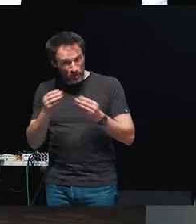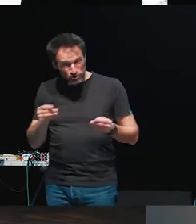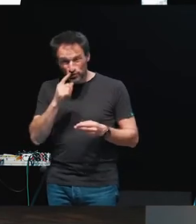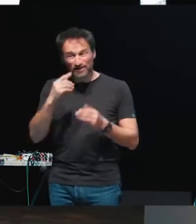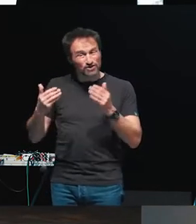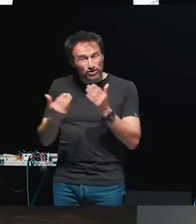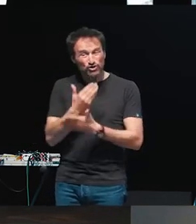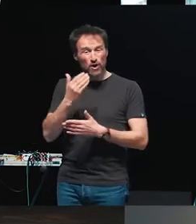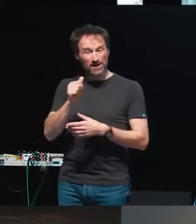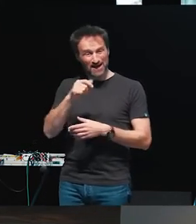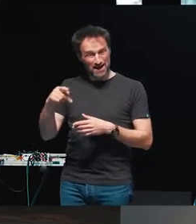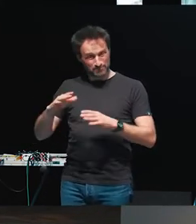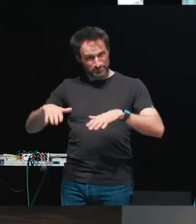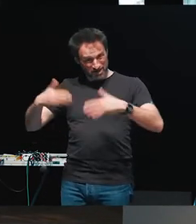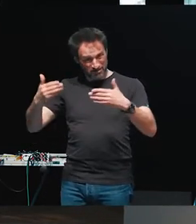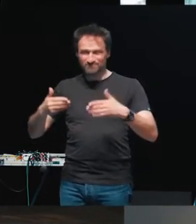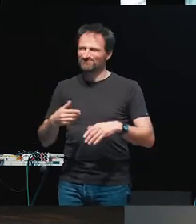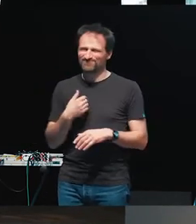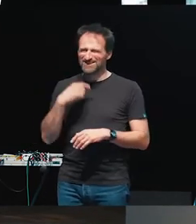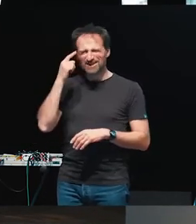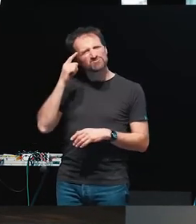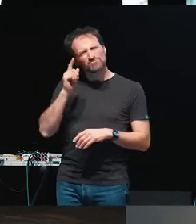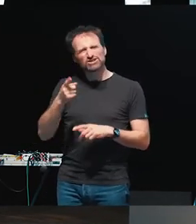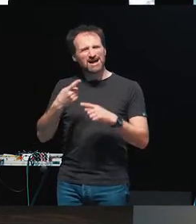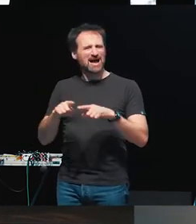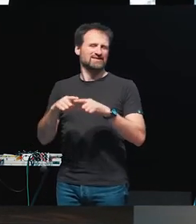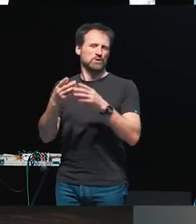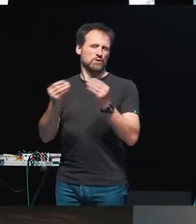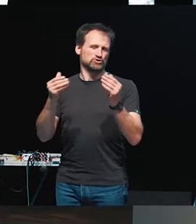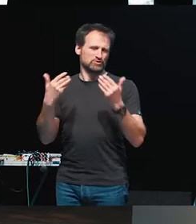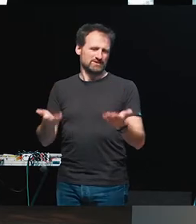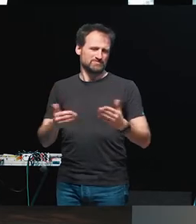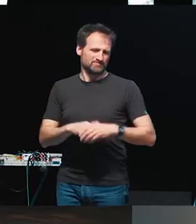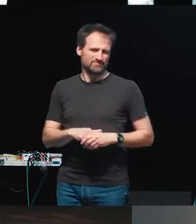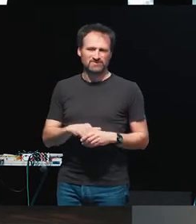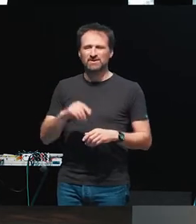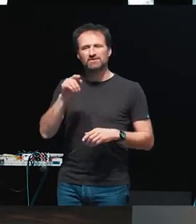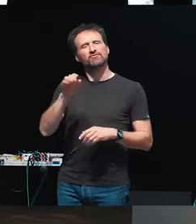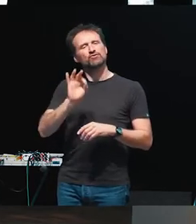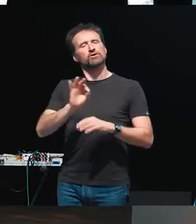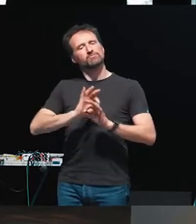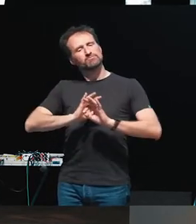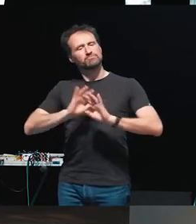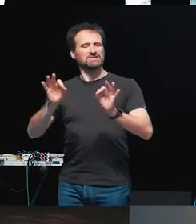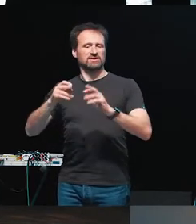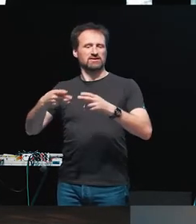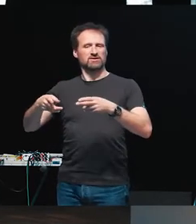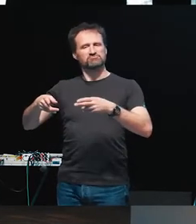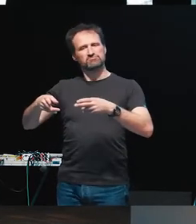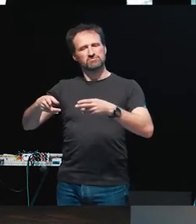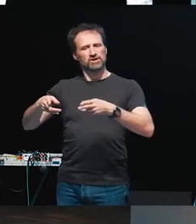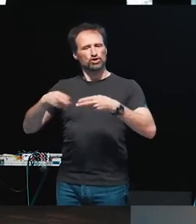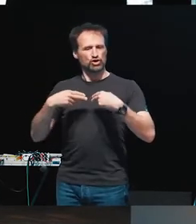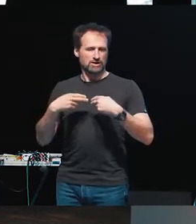app. I thought maybe there were other choices that could get us a better return. And to talk